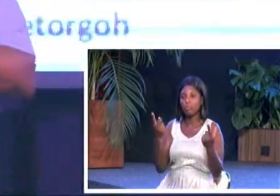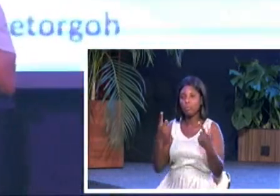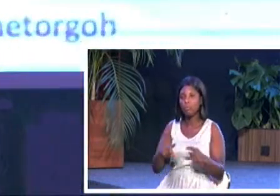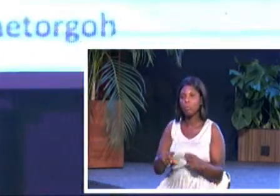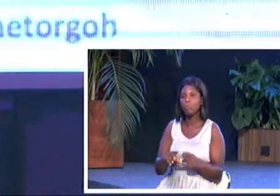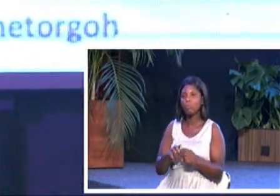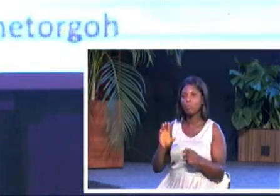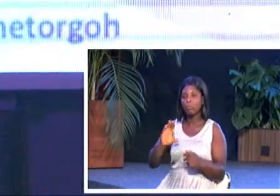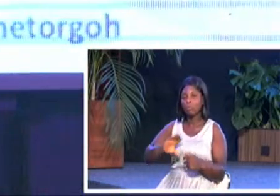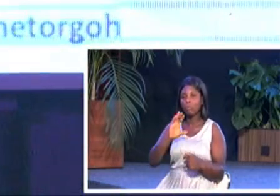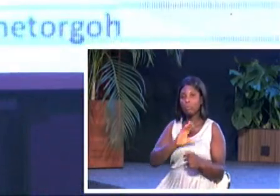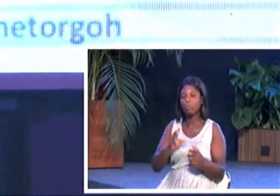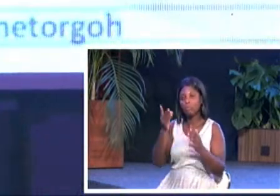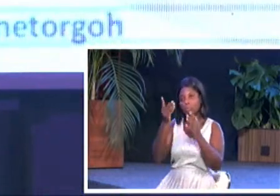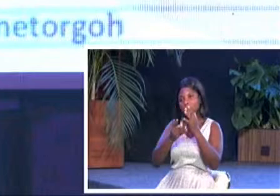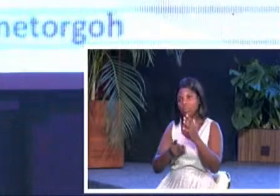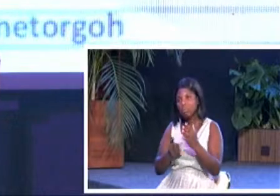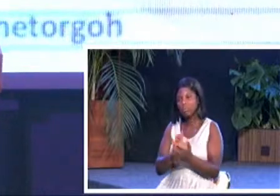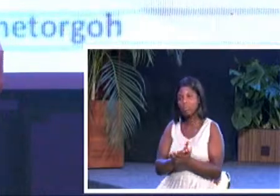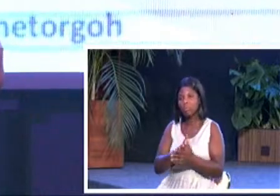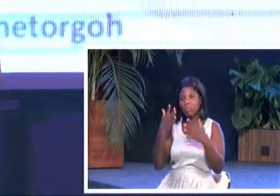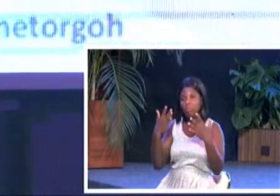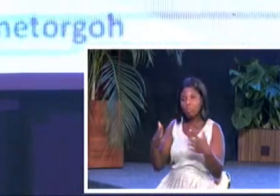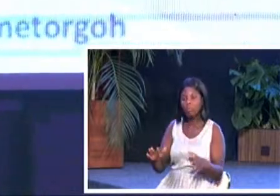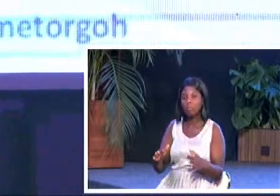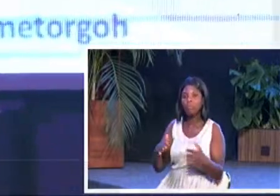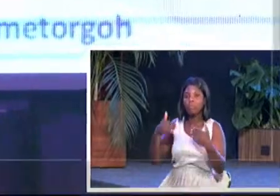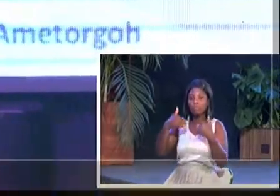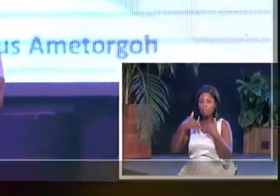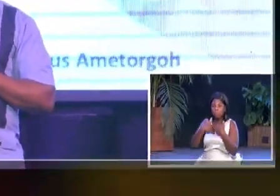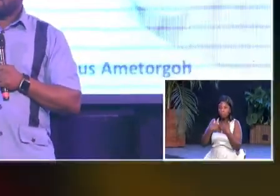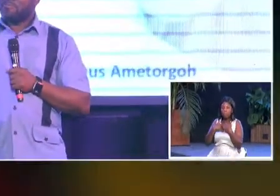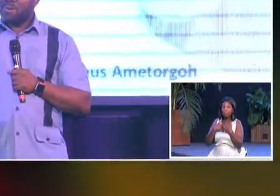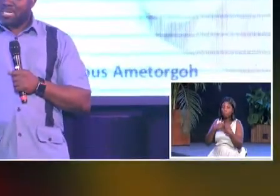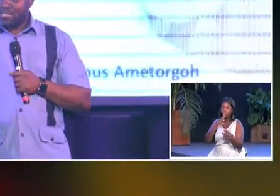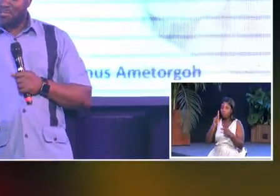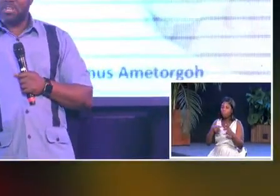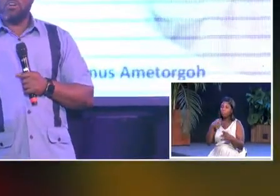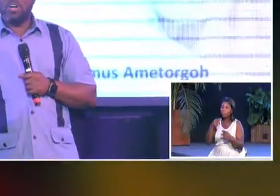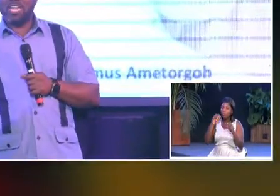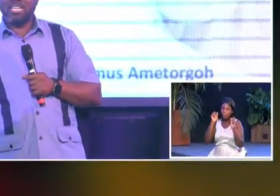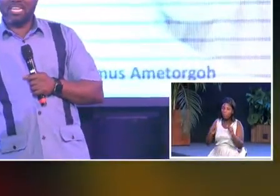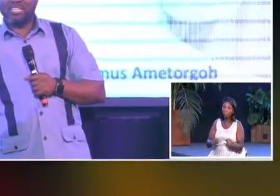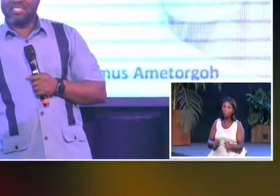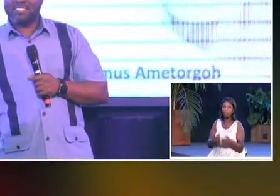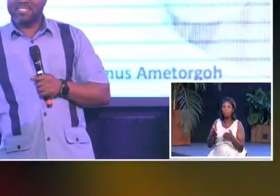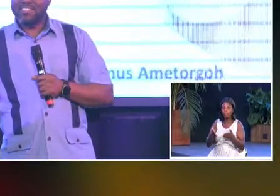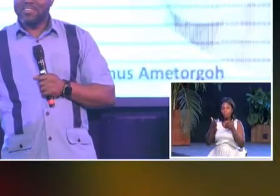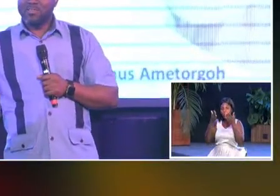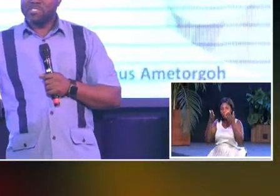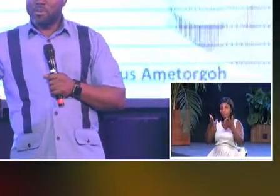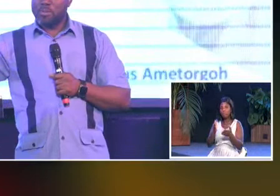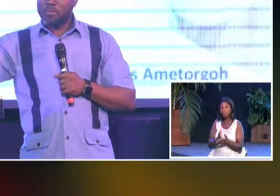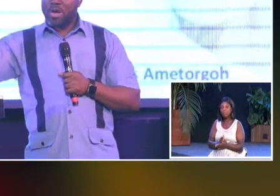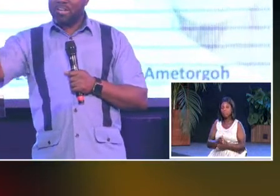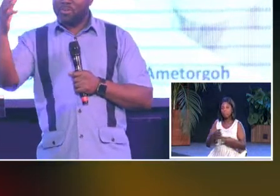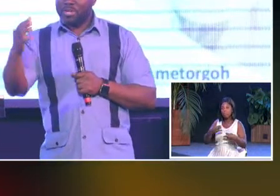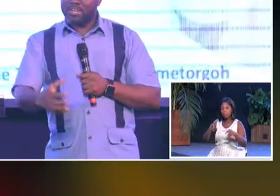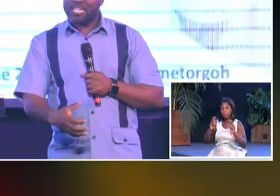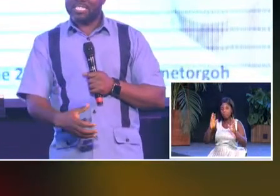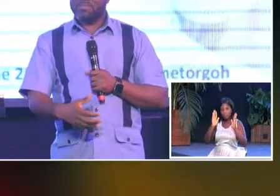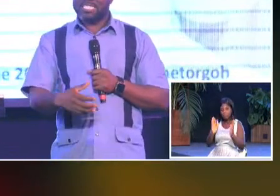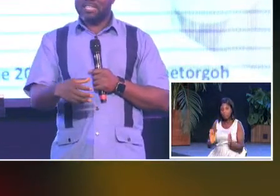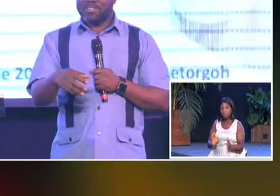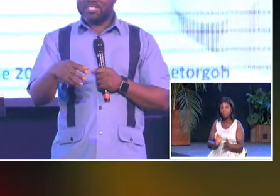need people who like offer customer services, but for the online channels. So when people are